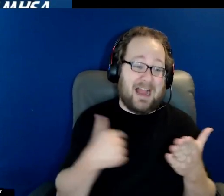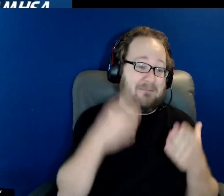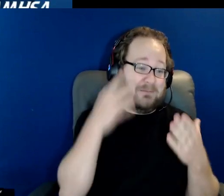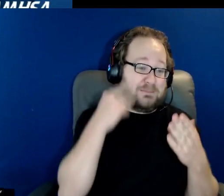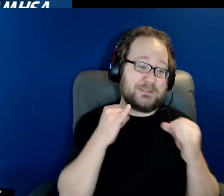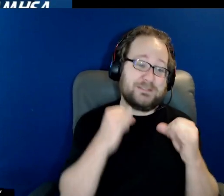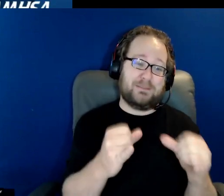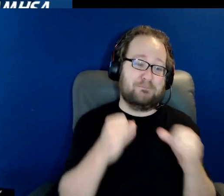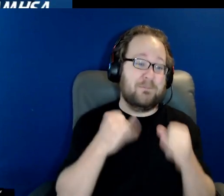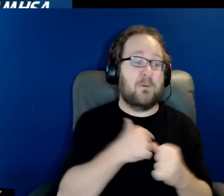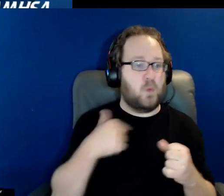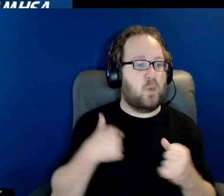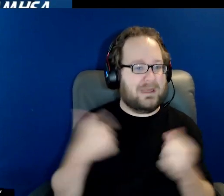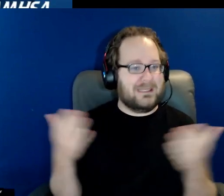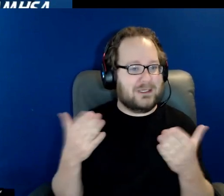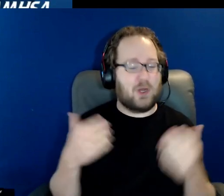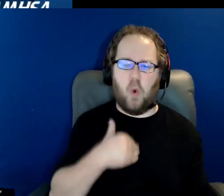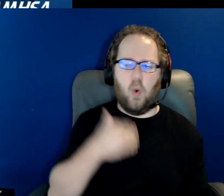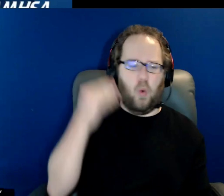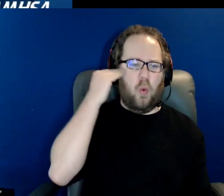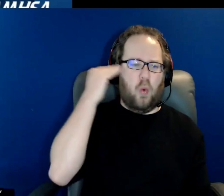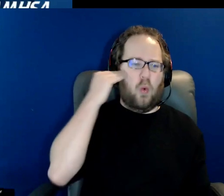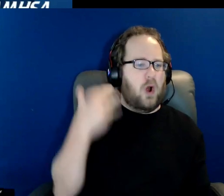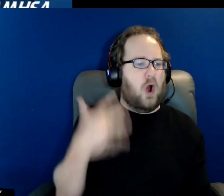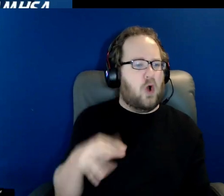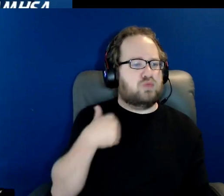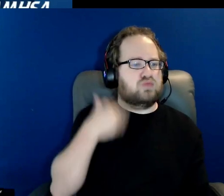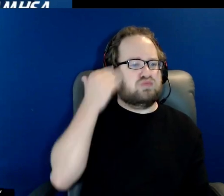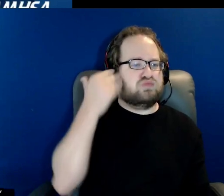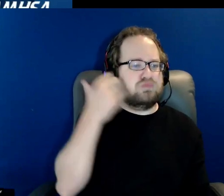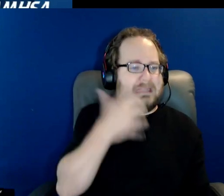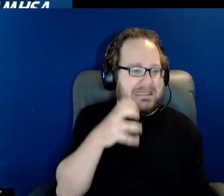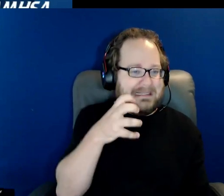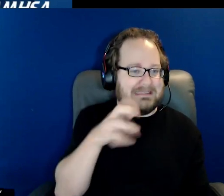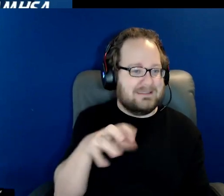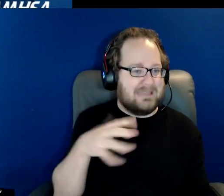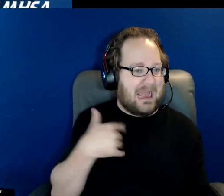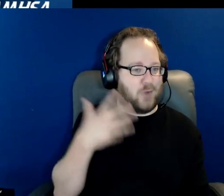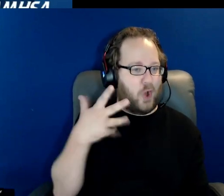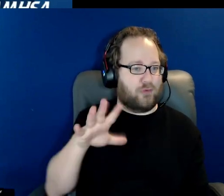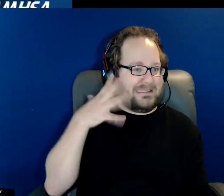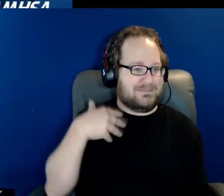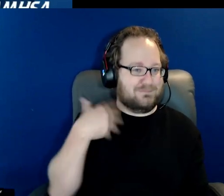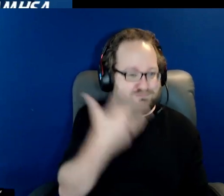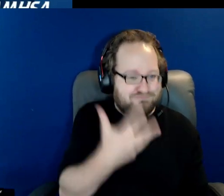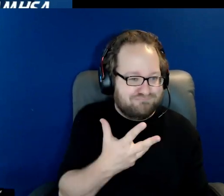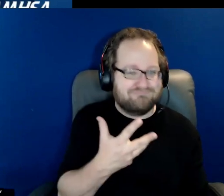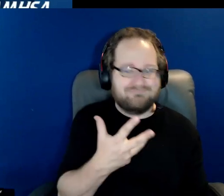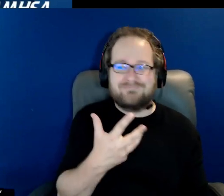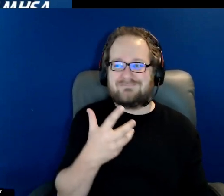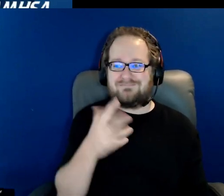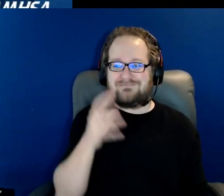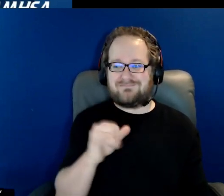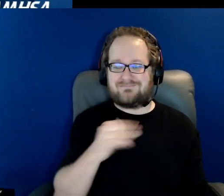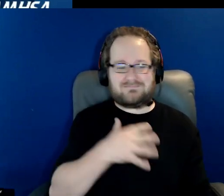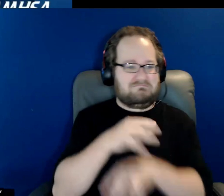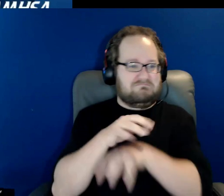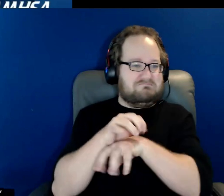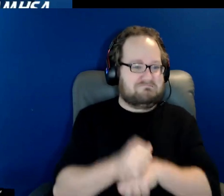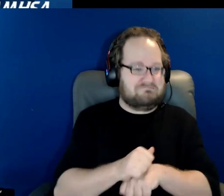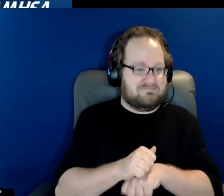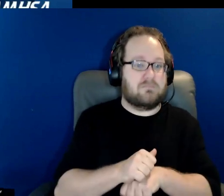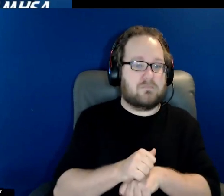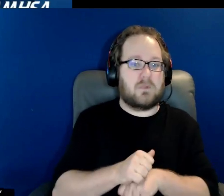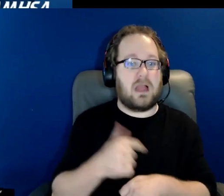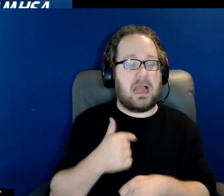here and we know heat. So we don't want to use these tools. It's both cost, but it's also what we're normed to. I grew up with something called